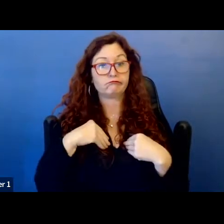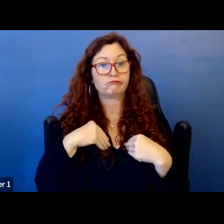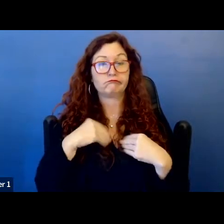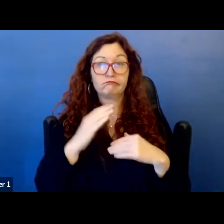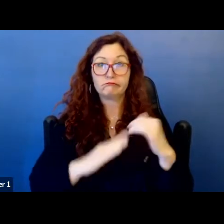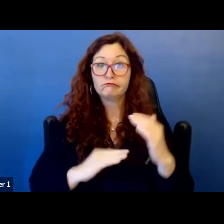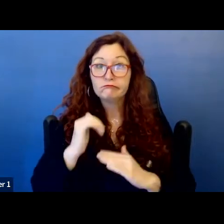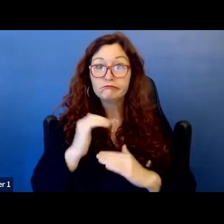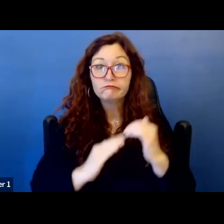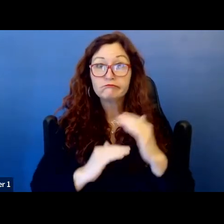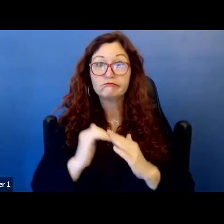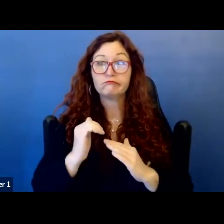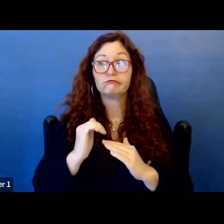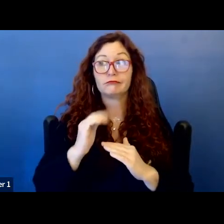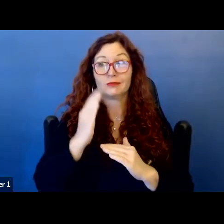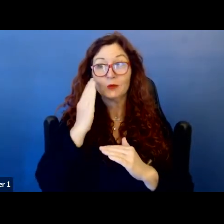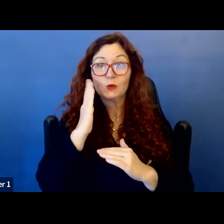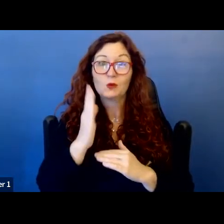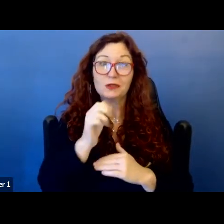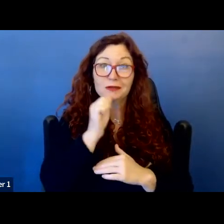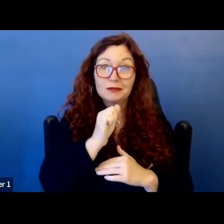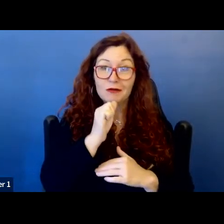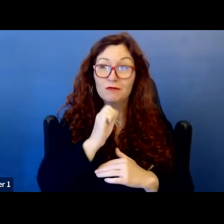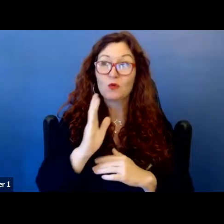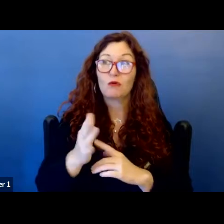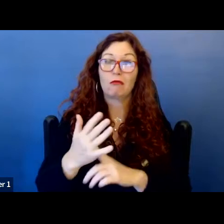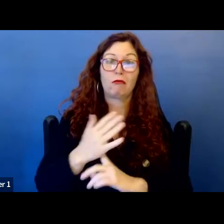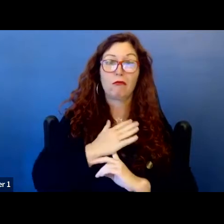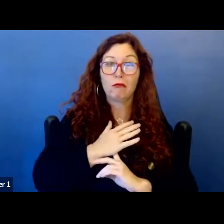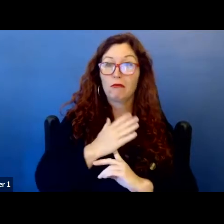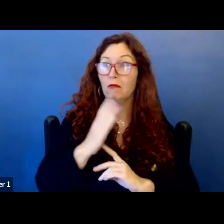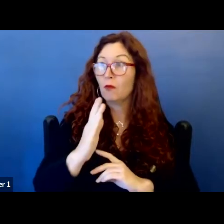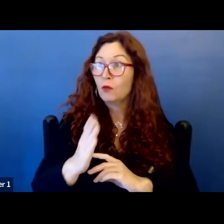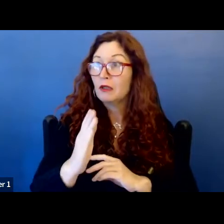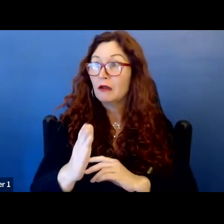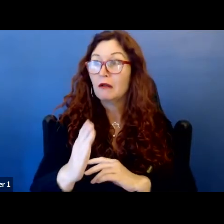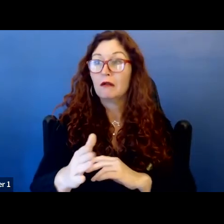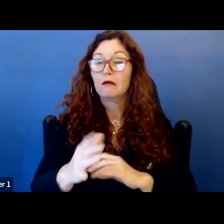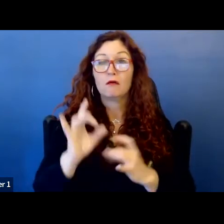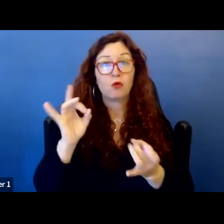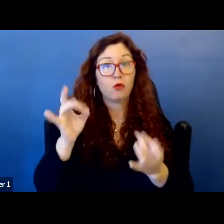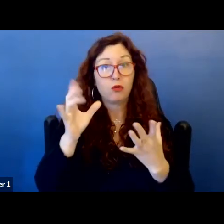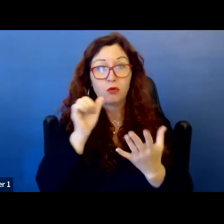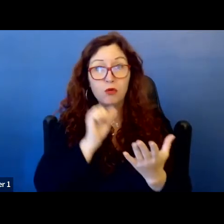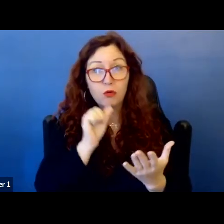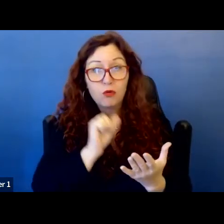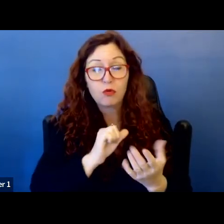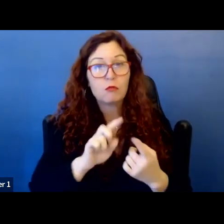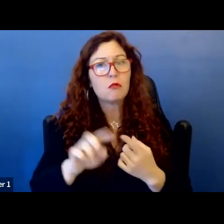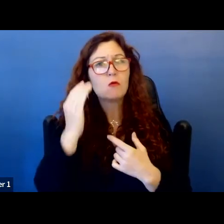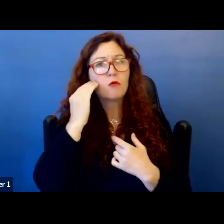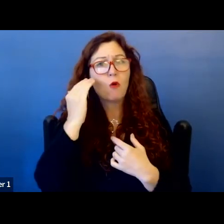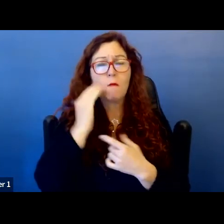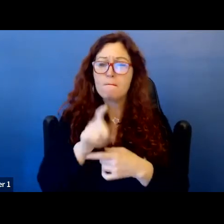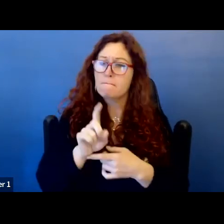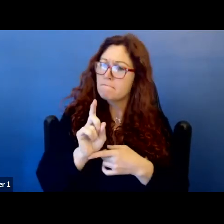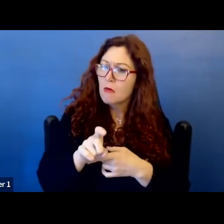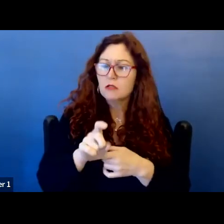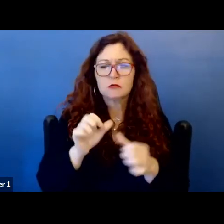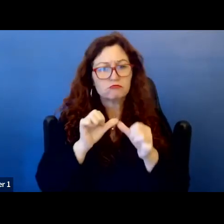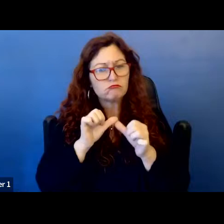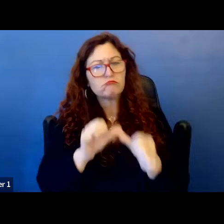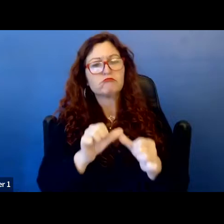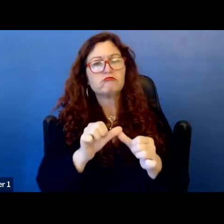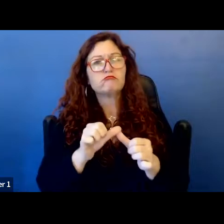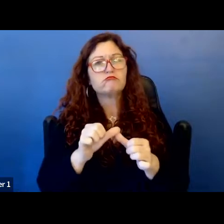retaliation because they know from personal experience how urgently change is needed they understand that real change can only happen if workers lead and